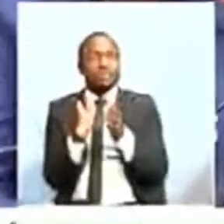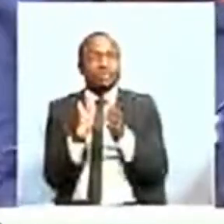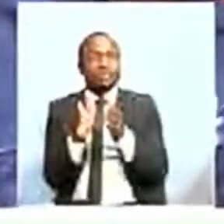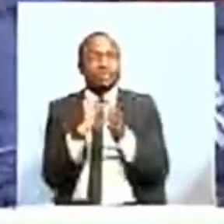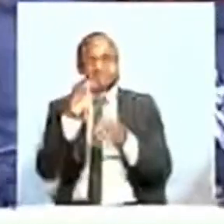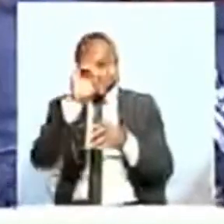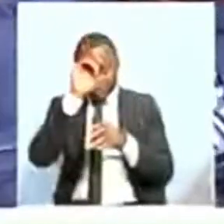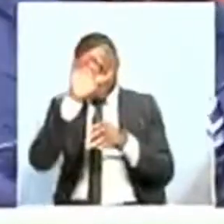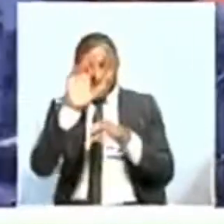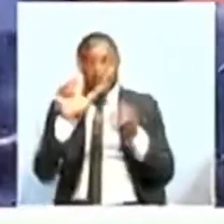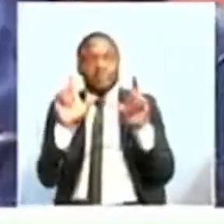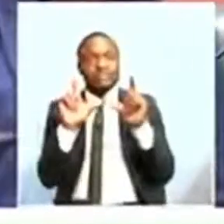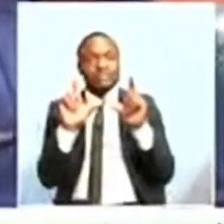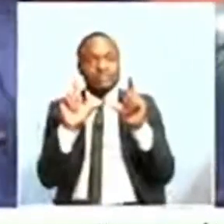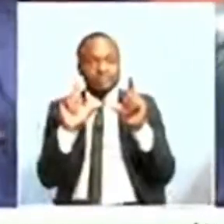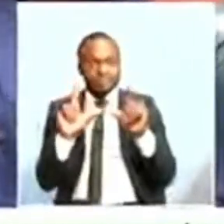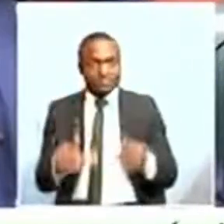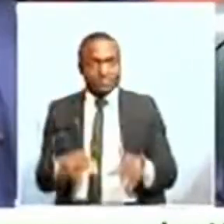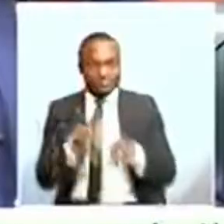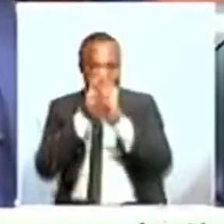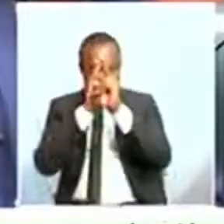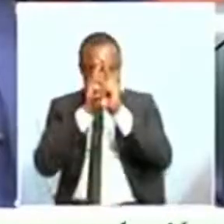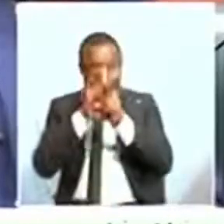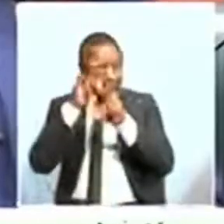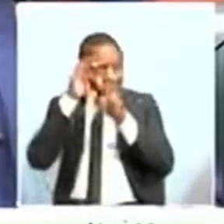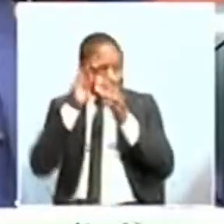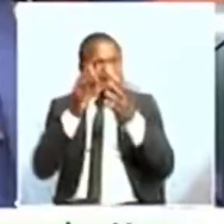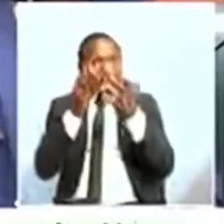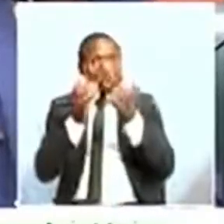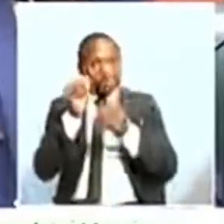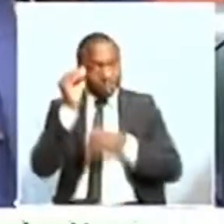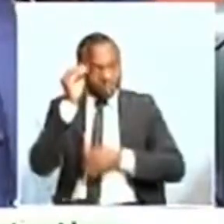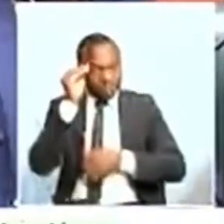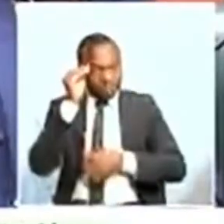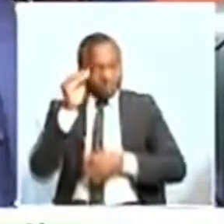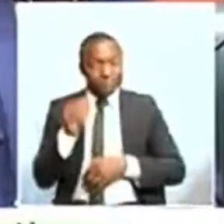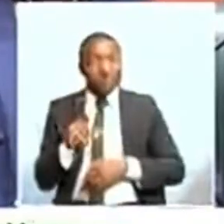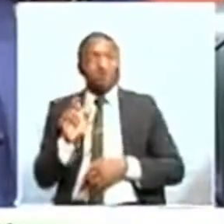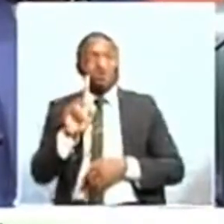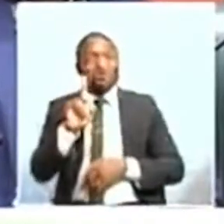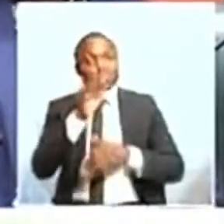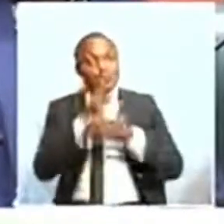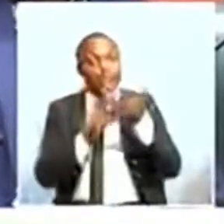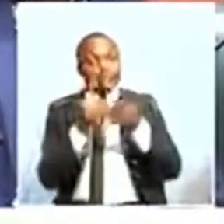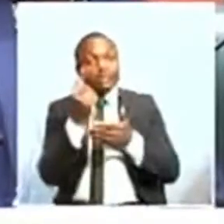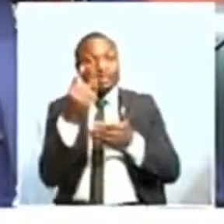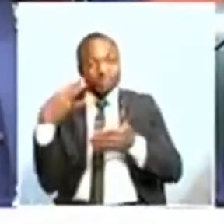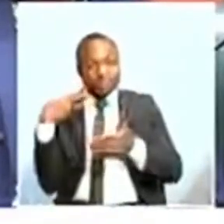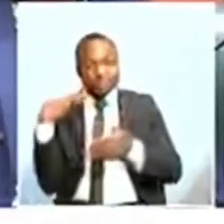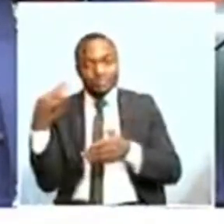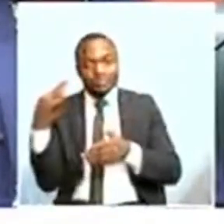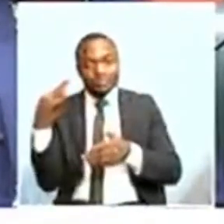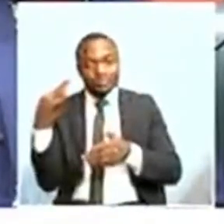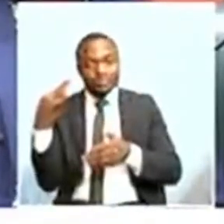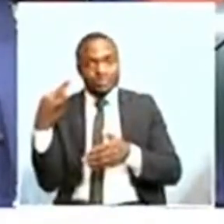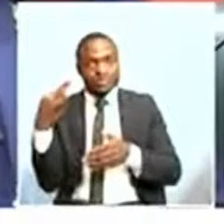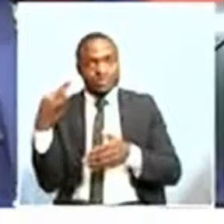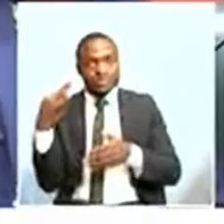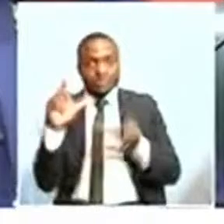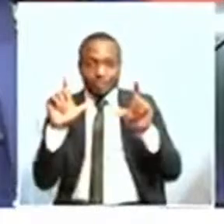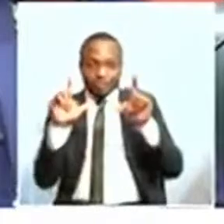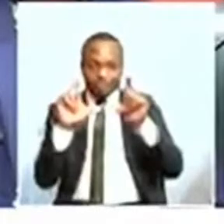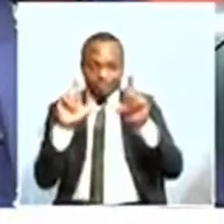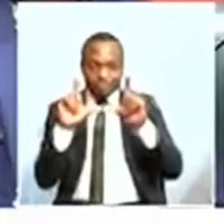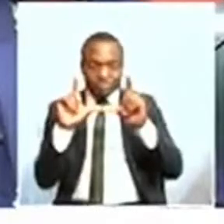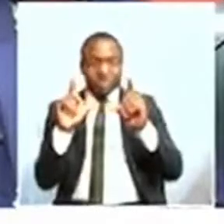mining licenses. Honorable Minister, I want to find out from you where someone has applied a license,